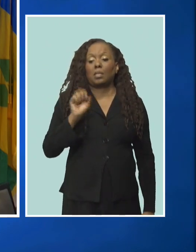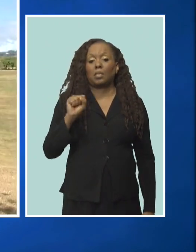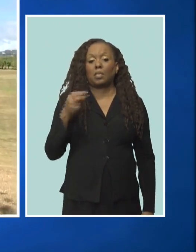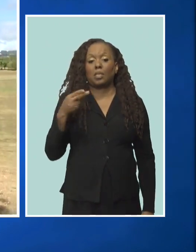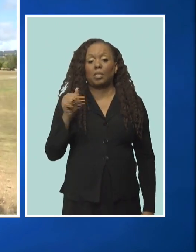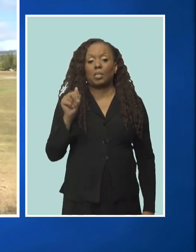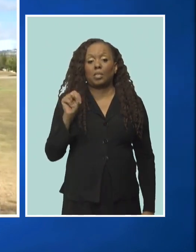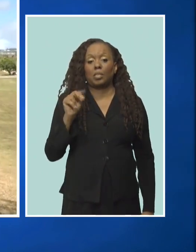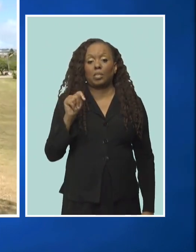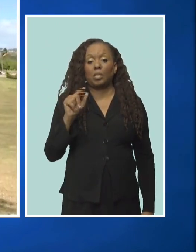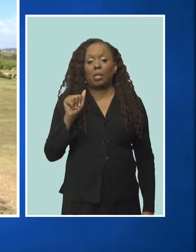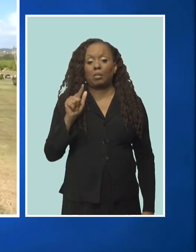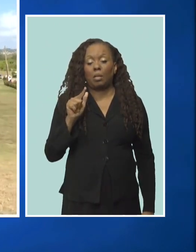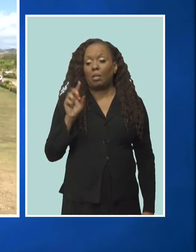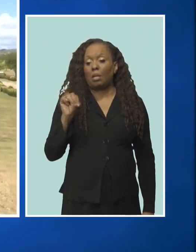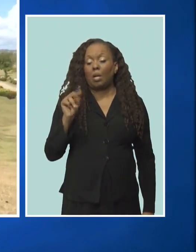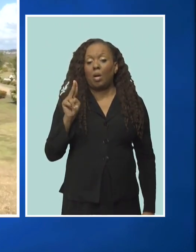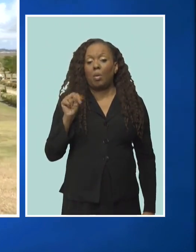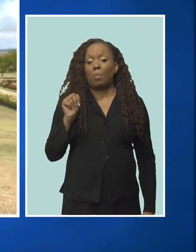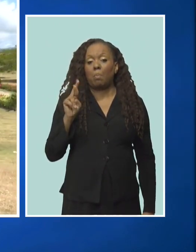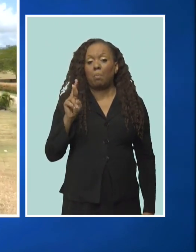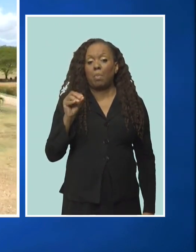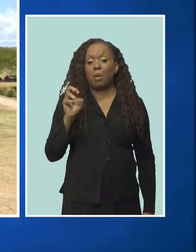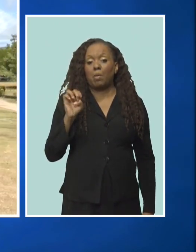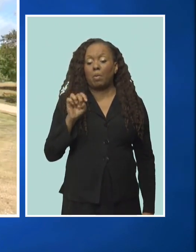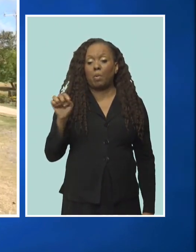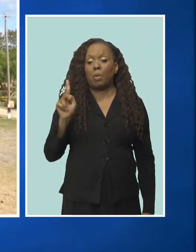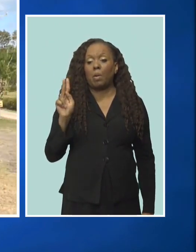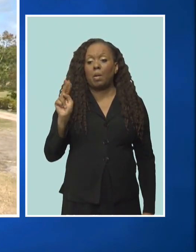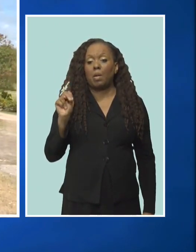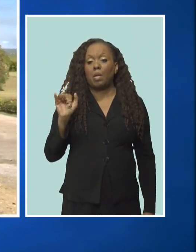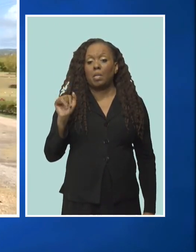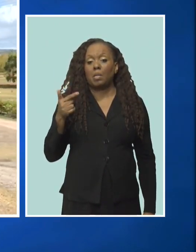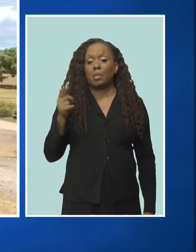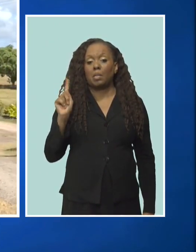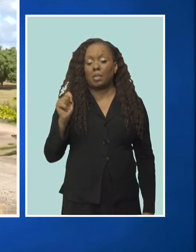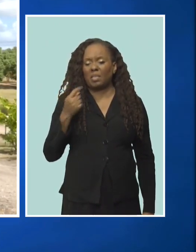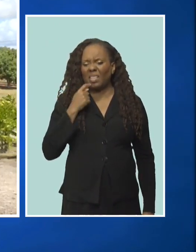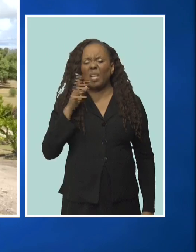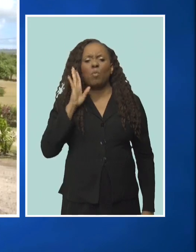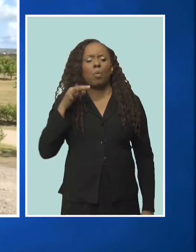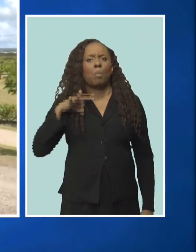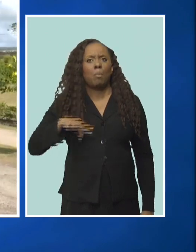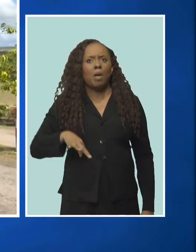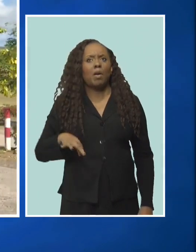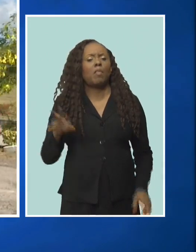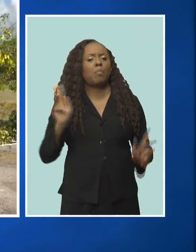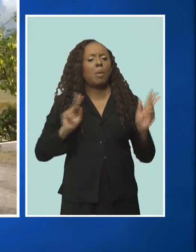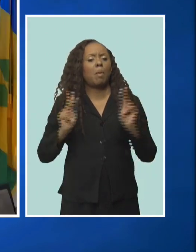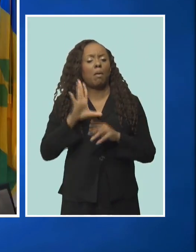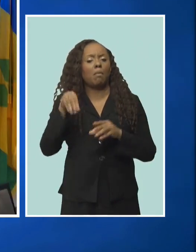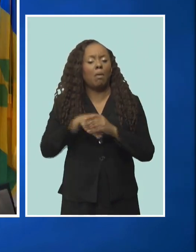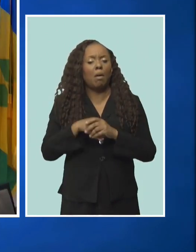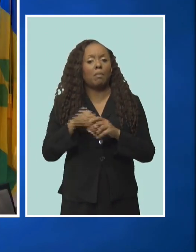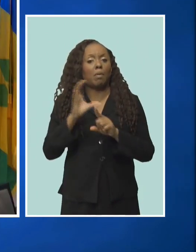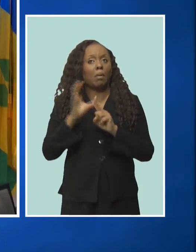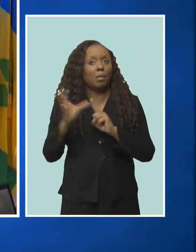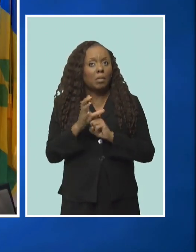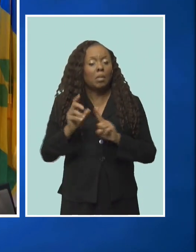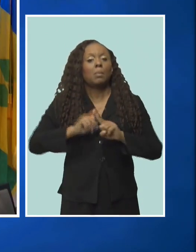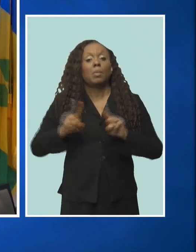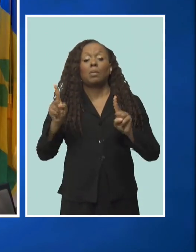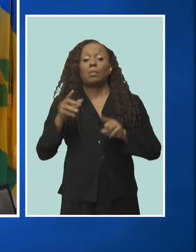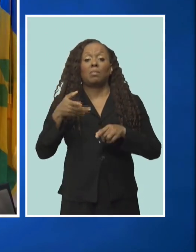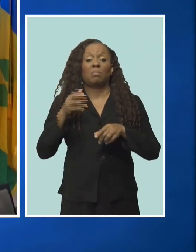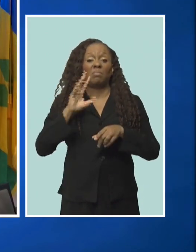the construction of the facilities will benefit cultural practitioners and the country as a whole. Yes, you know, it is a loan. It